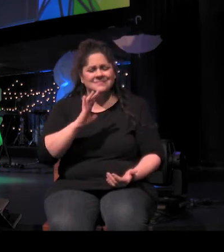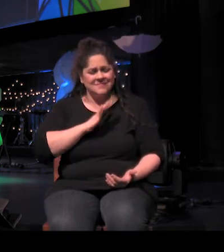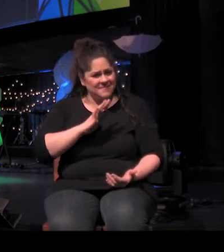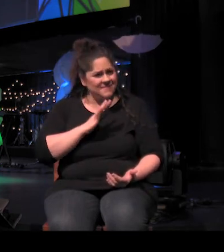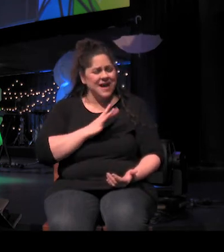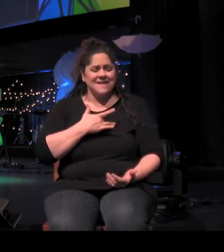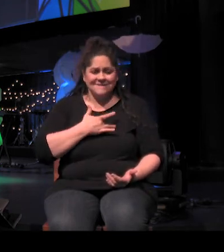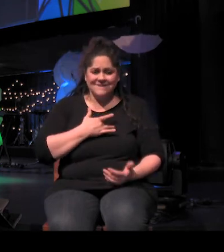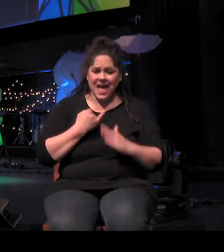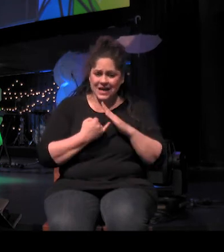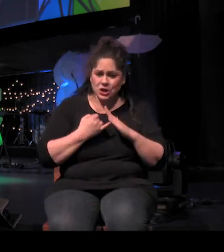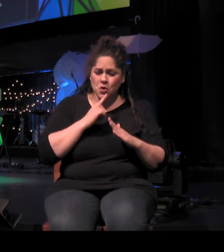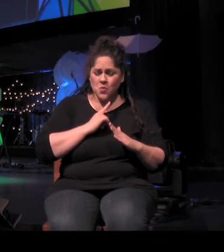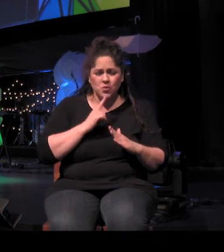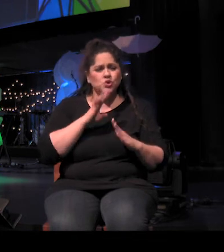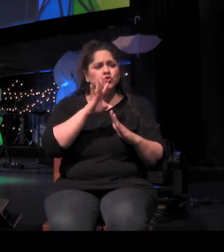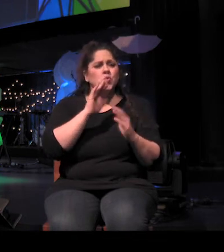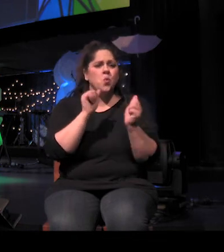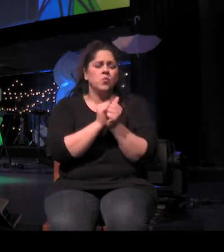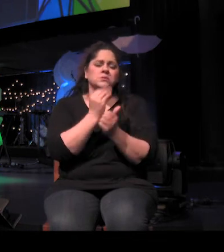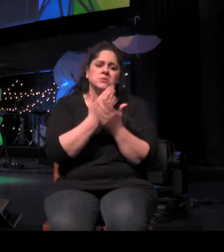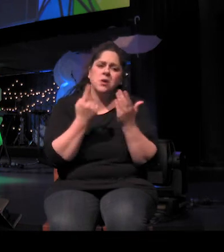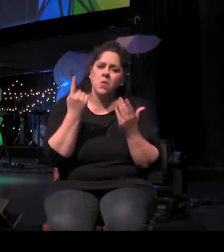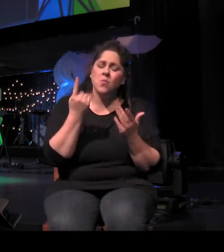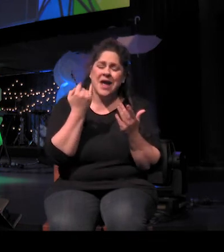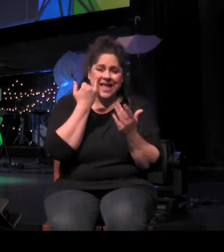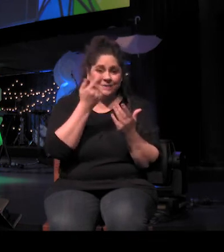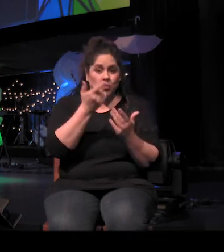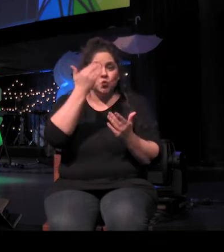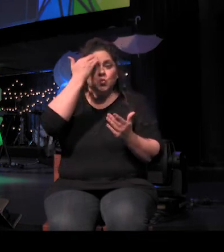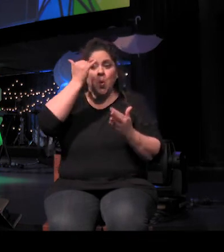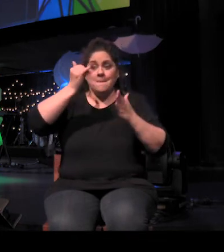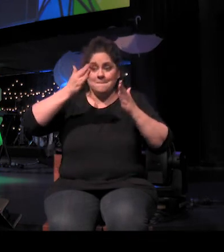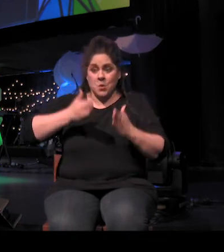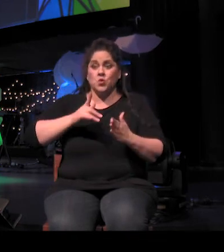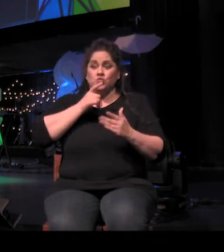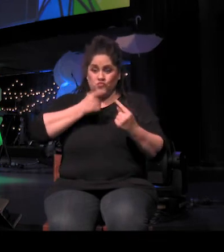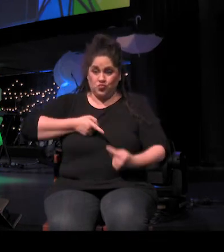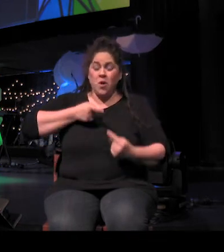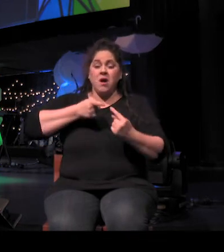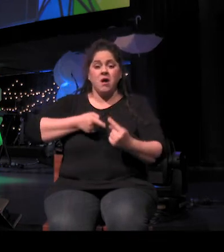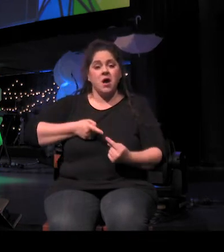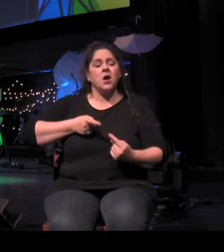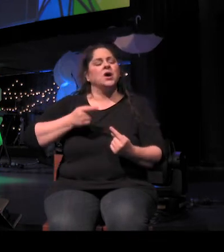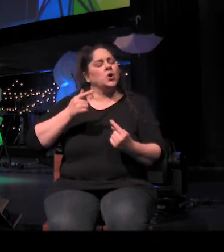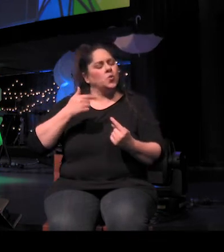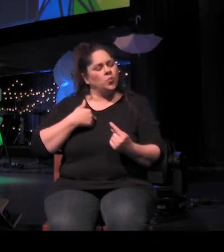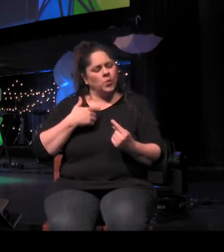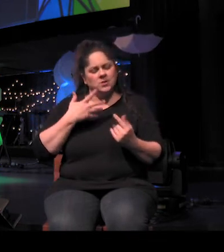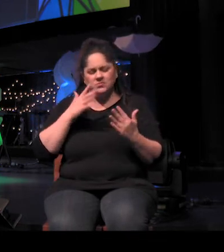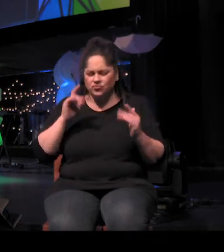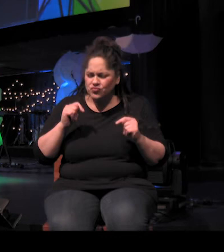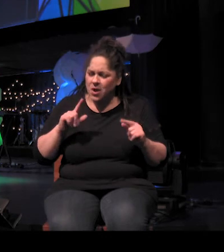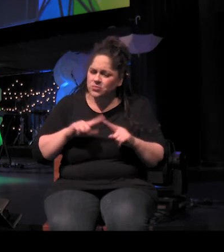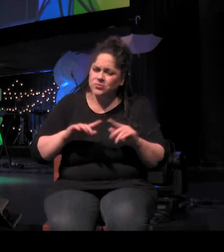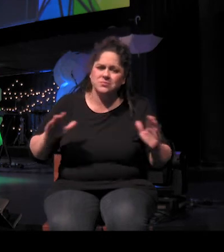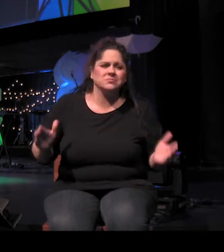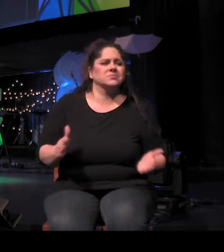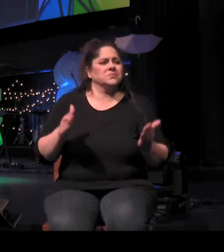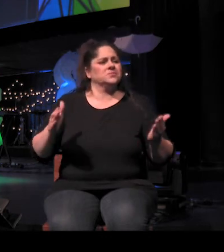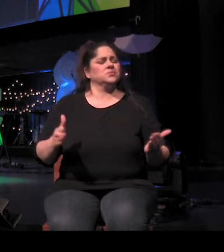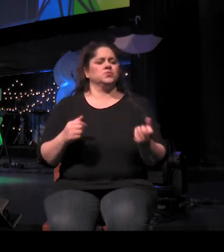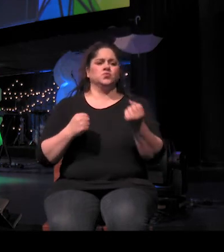talk to somebody. If you know someone who's dealing with that, please have them talk to someone. We'd love to walk with you. That's what we're here for as a